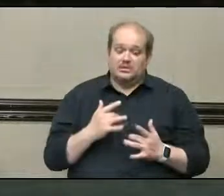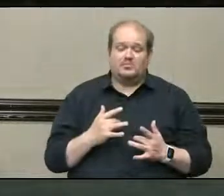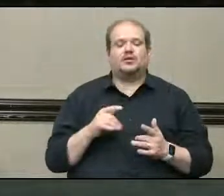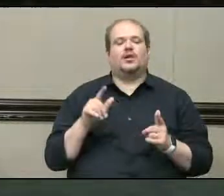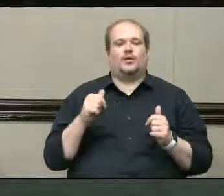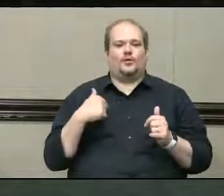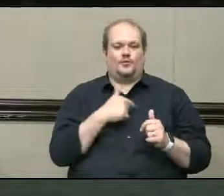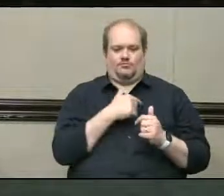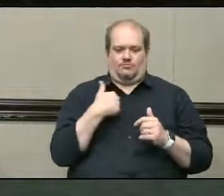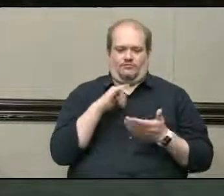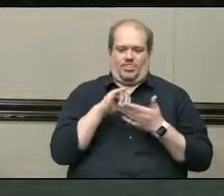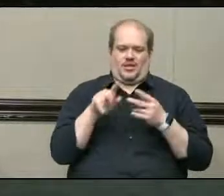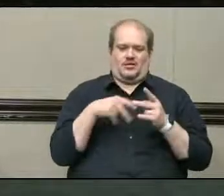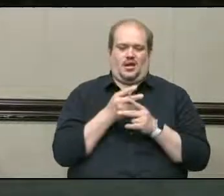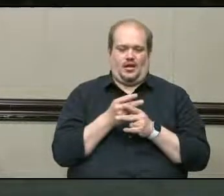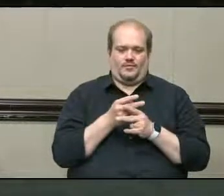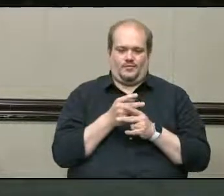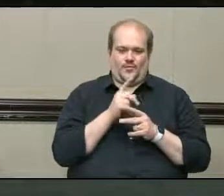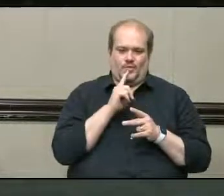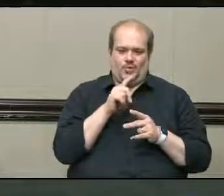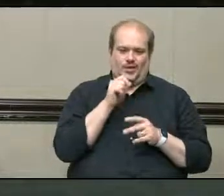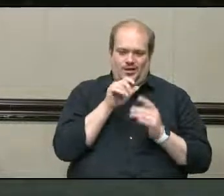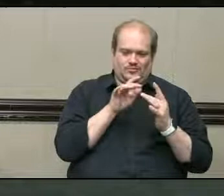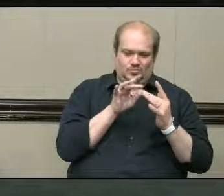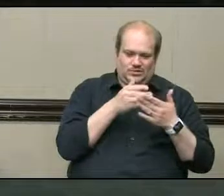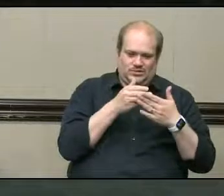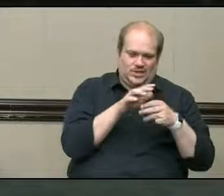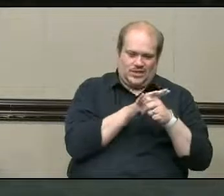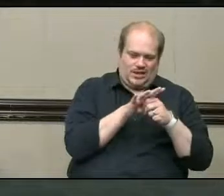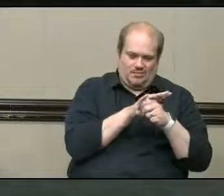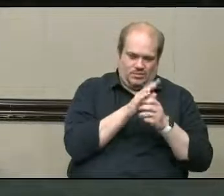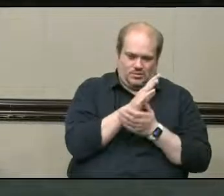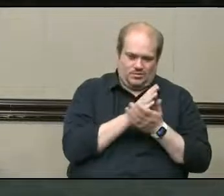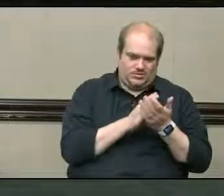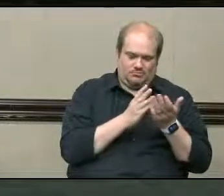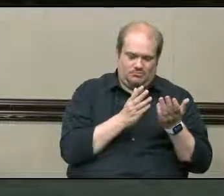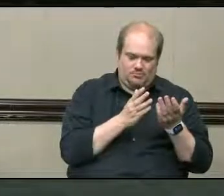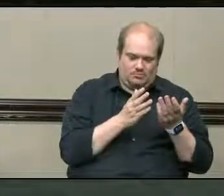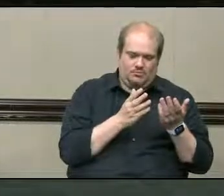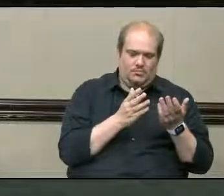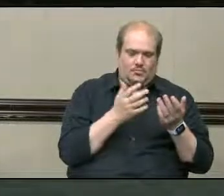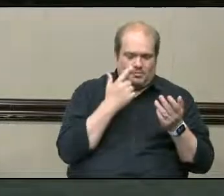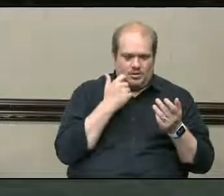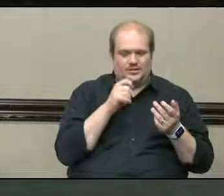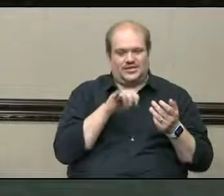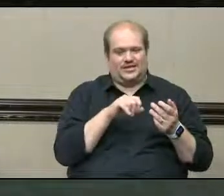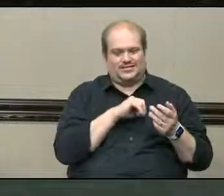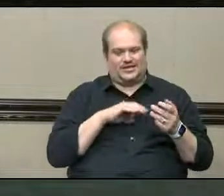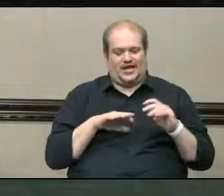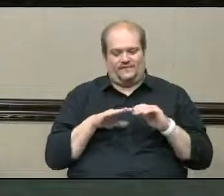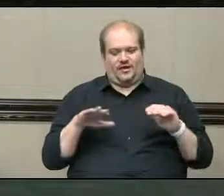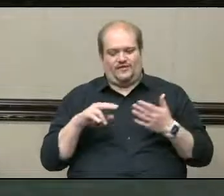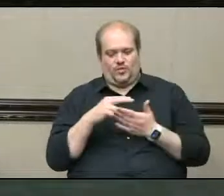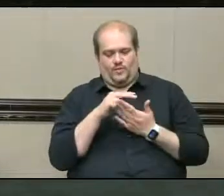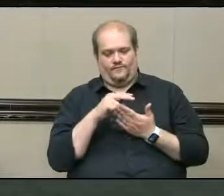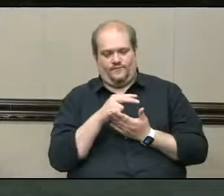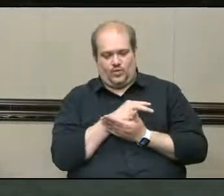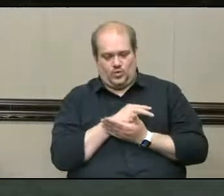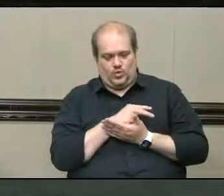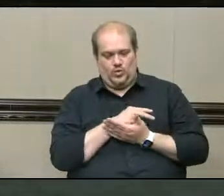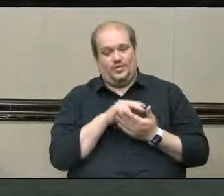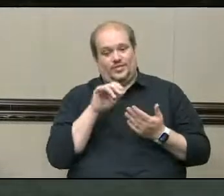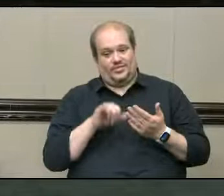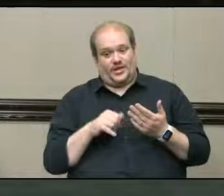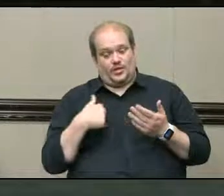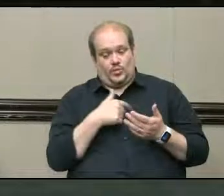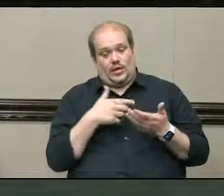typically when we do those, we didn't really reach out to the neighborhood and send the stuff in because it's staff level review, and